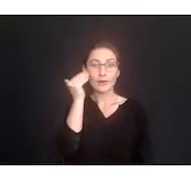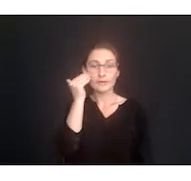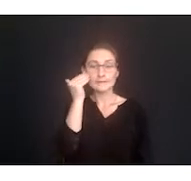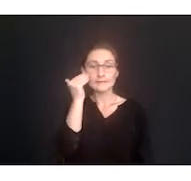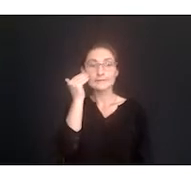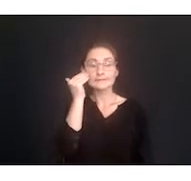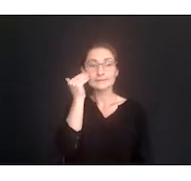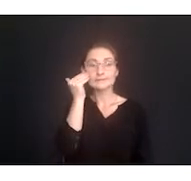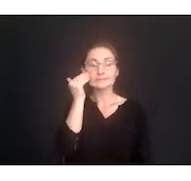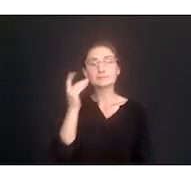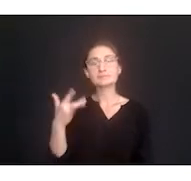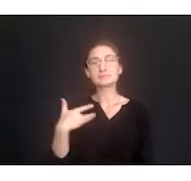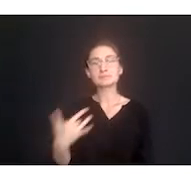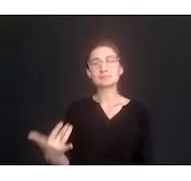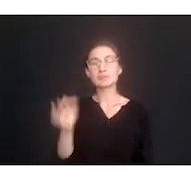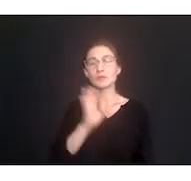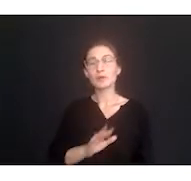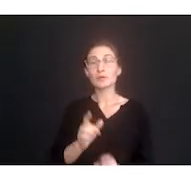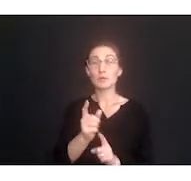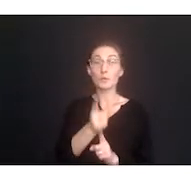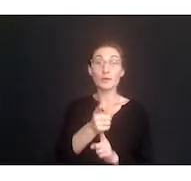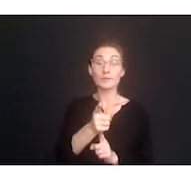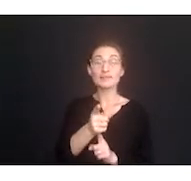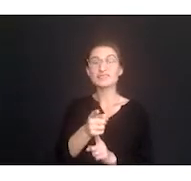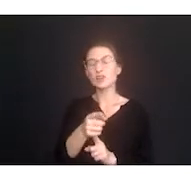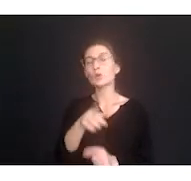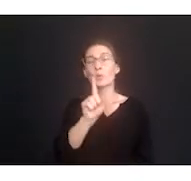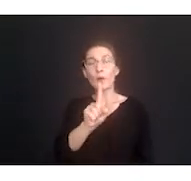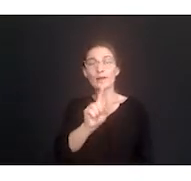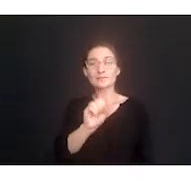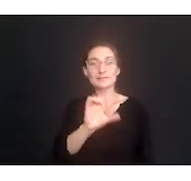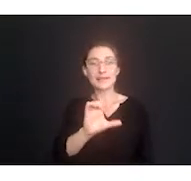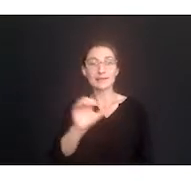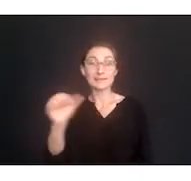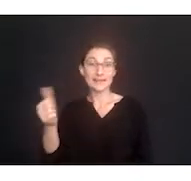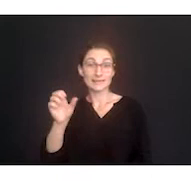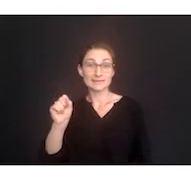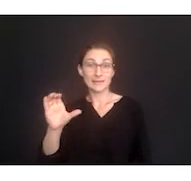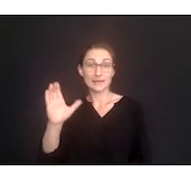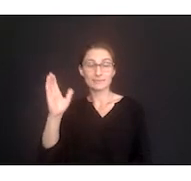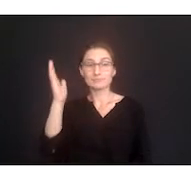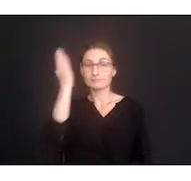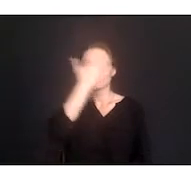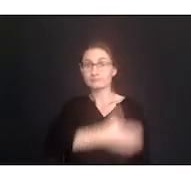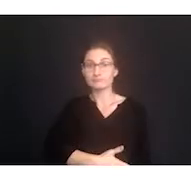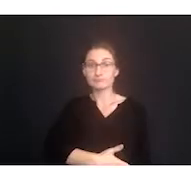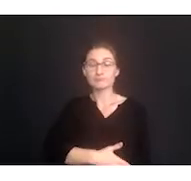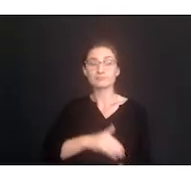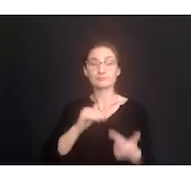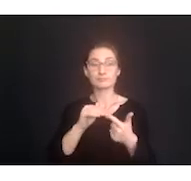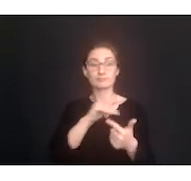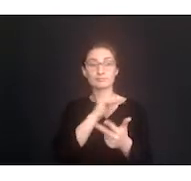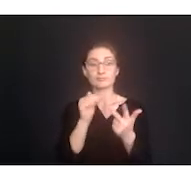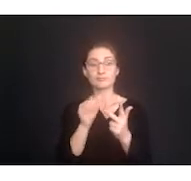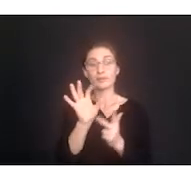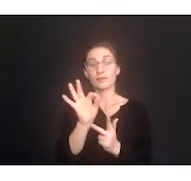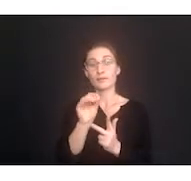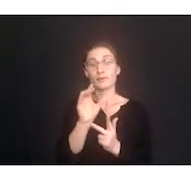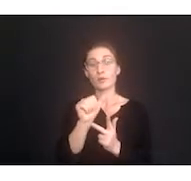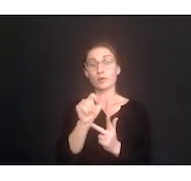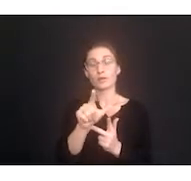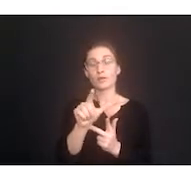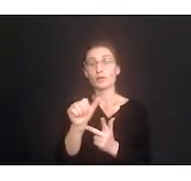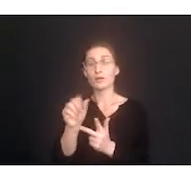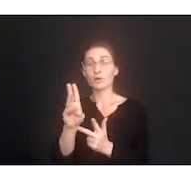This type of seizure tends to last anywhere between 1 to 10 seconds typically. Another type of seizure is called a focal aware